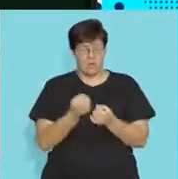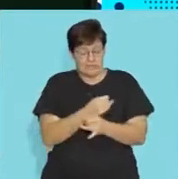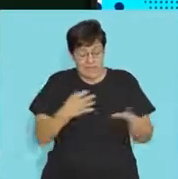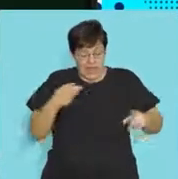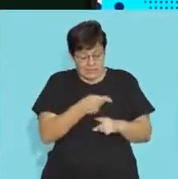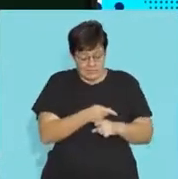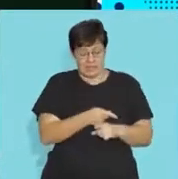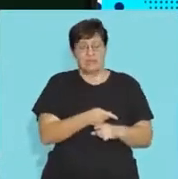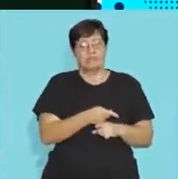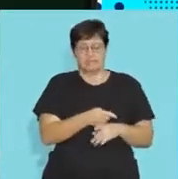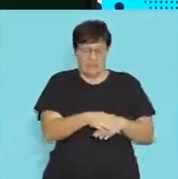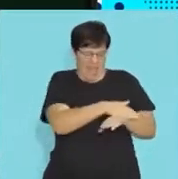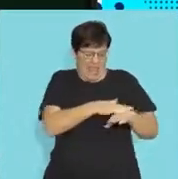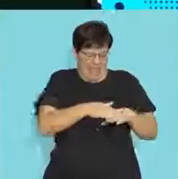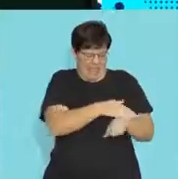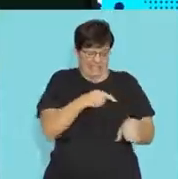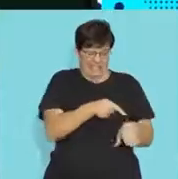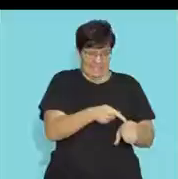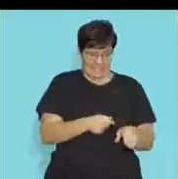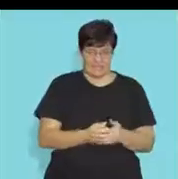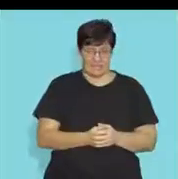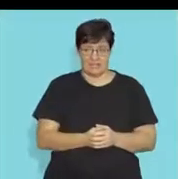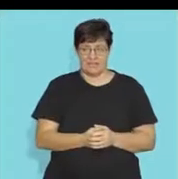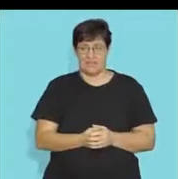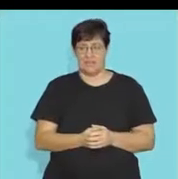autotrophs, which are the primary producers in a food chain.